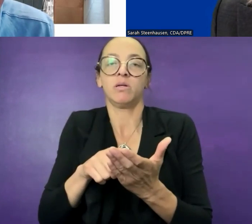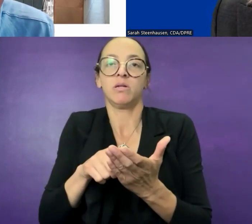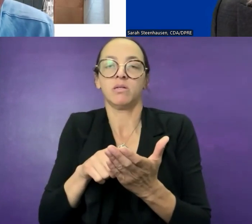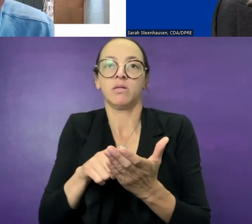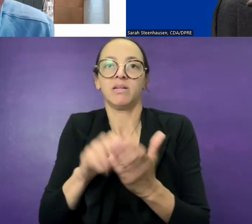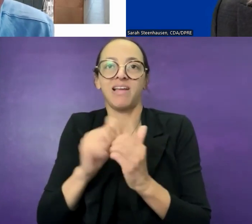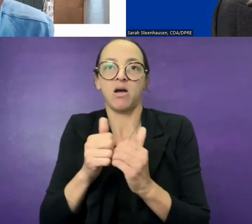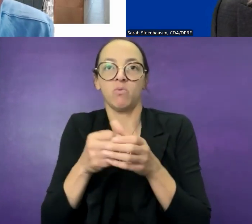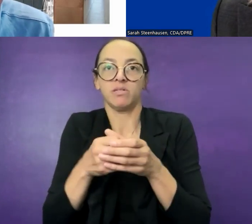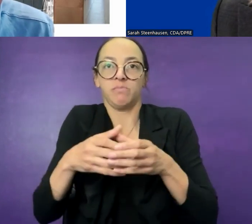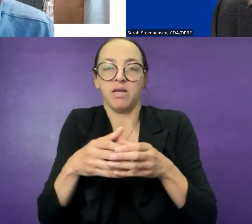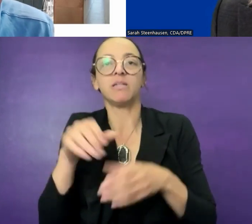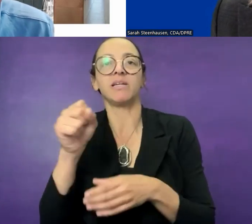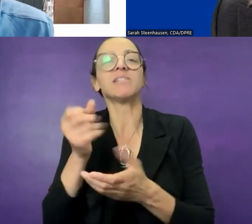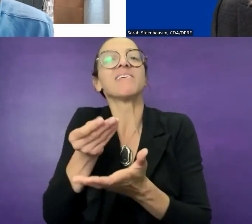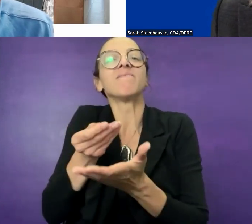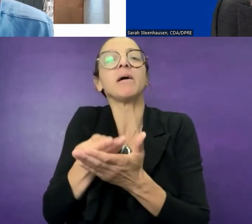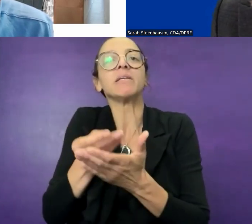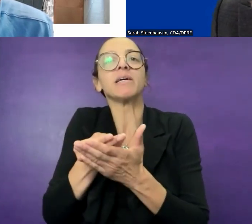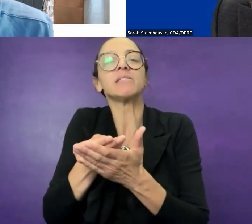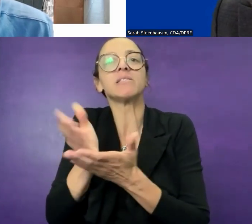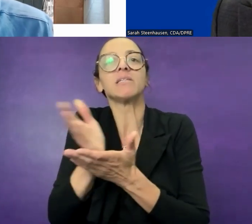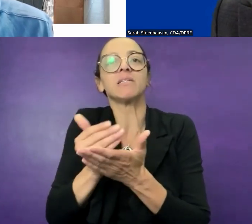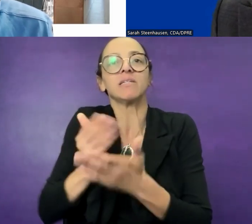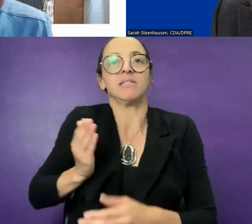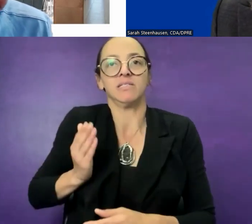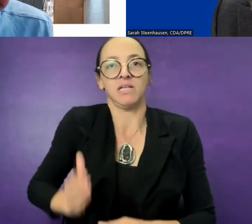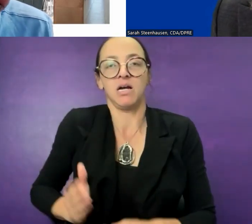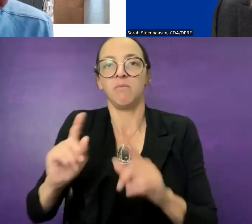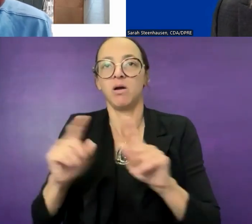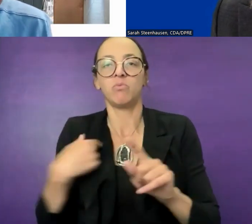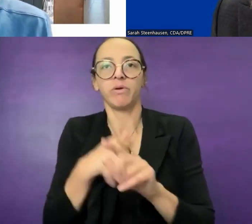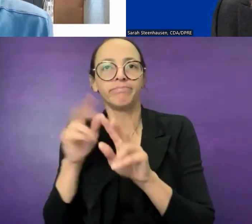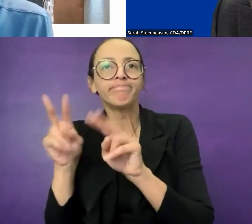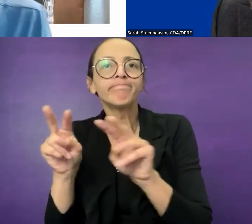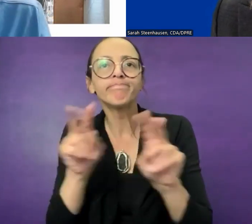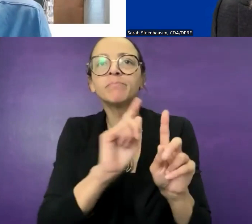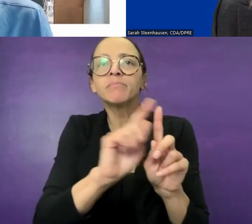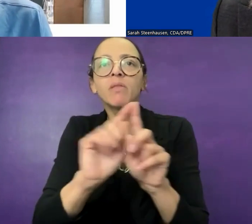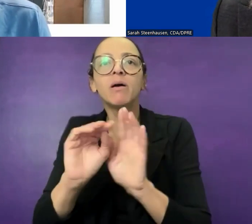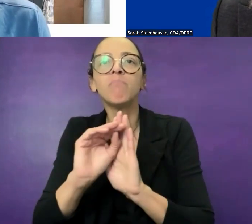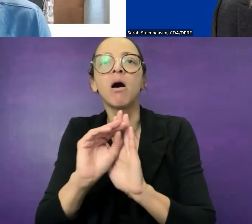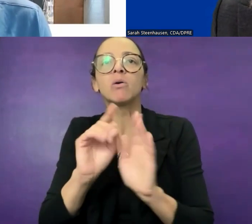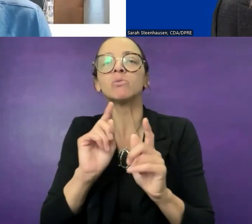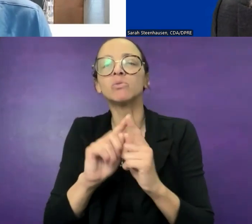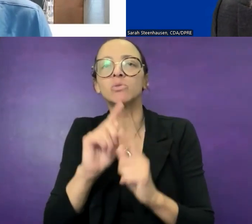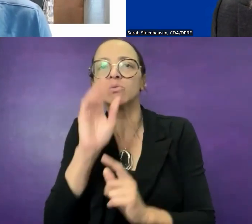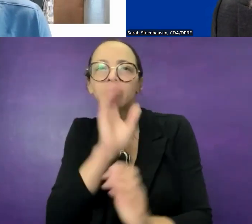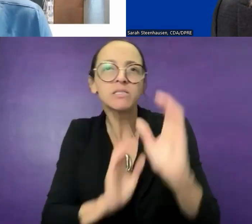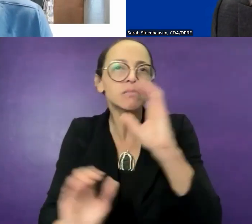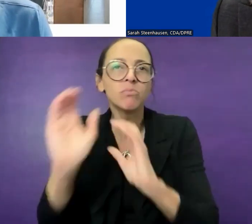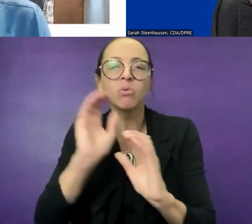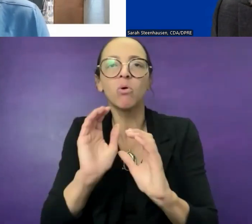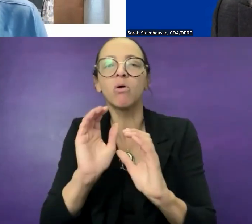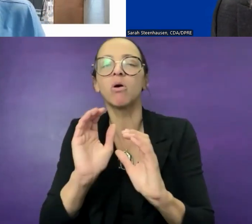course, when we look at different models to explore, we really want to be always thinking of how we can leverage the strength of our